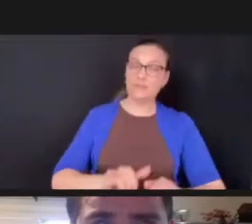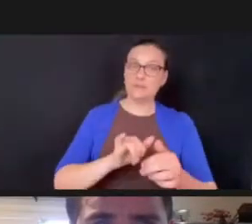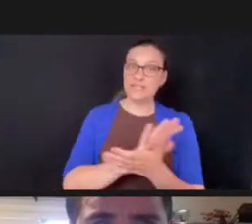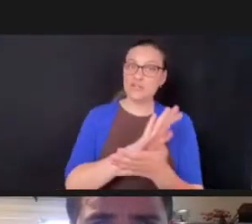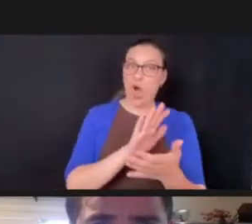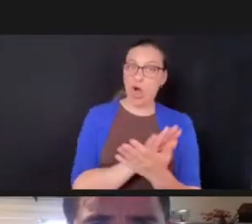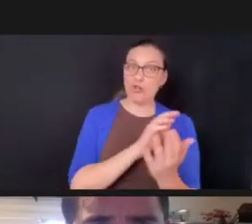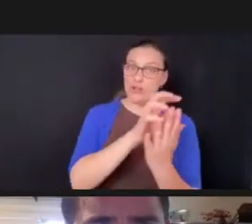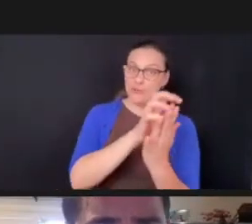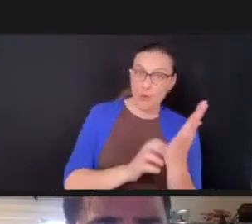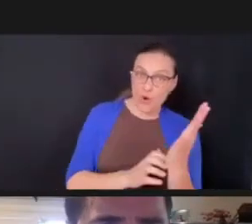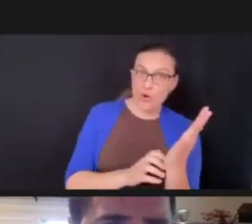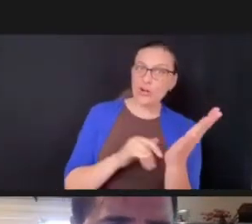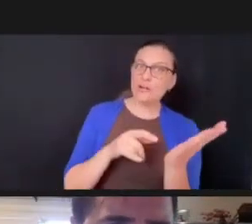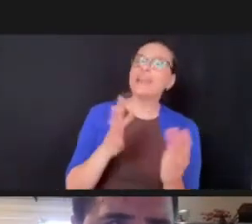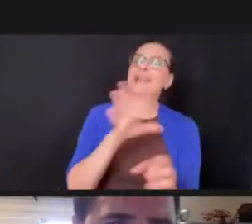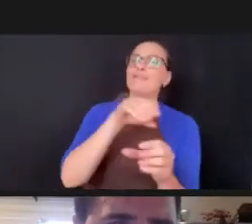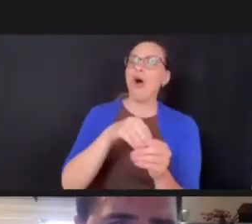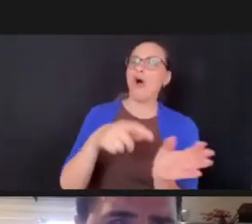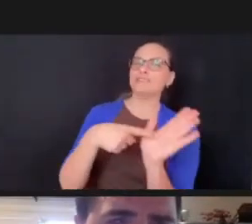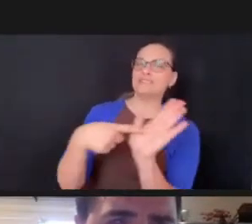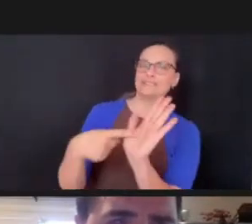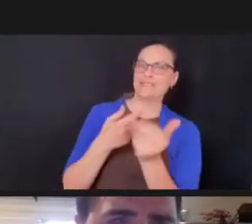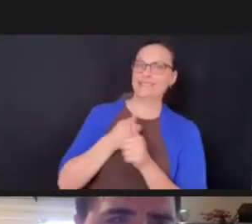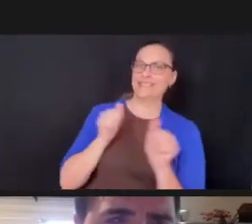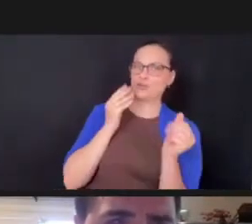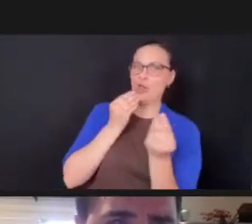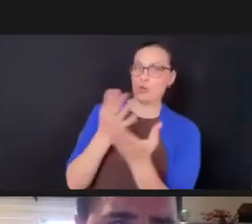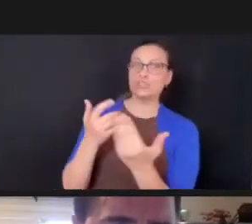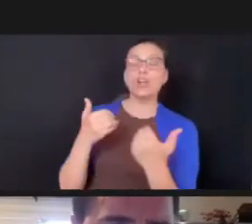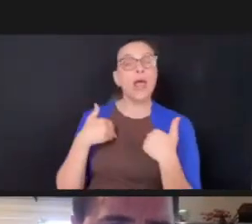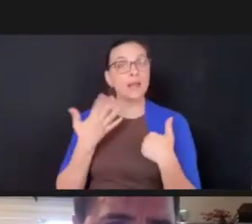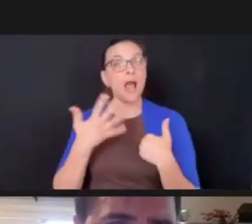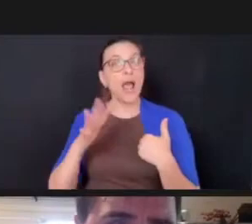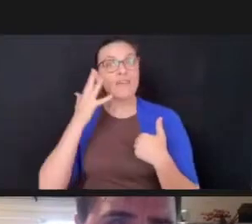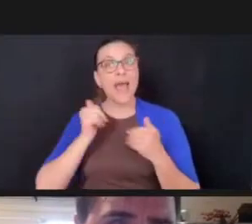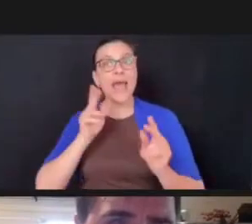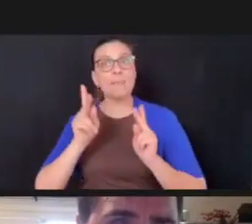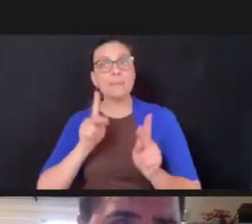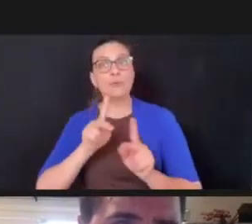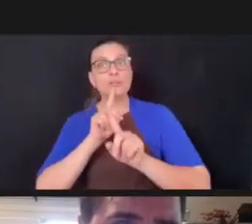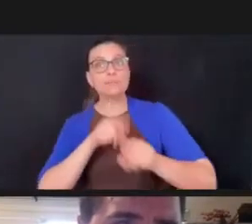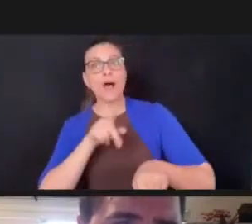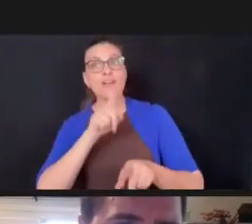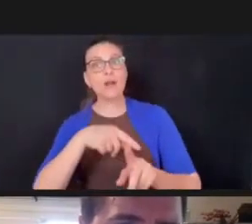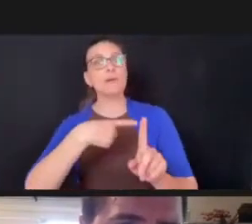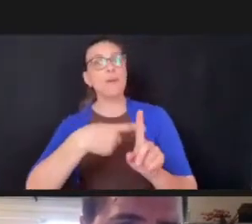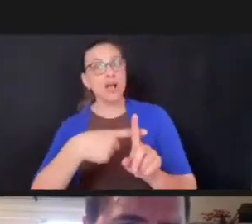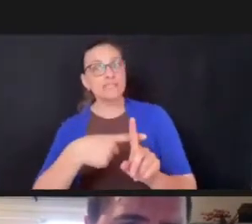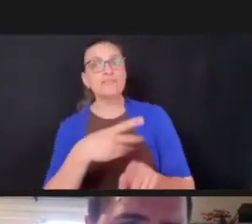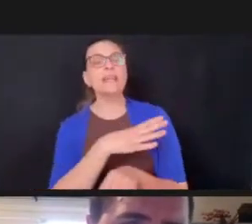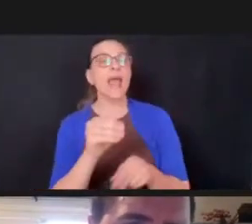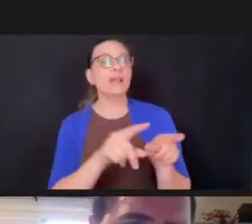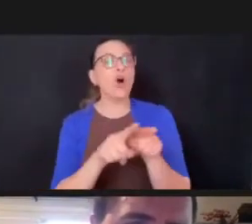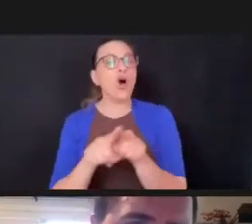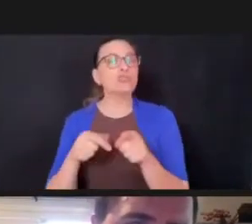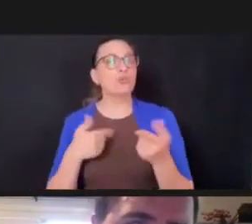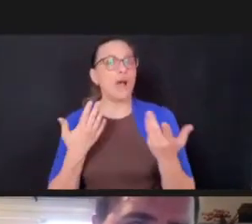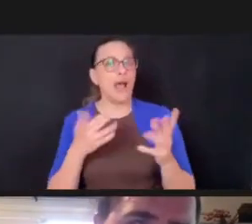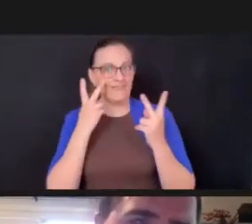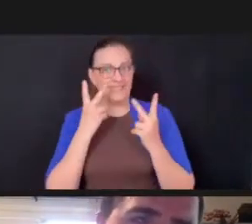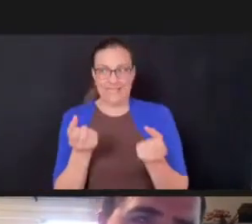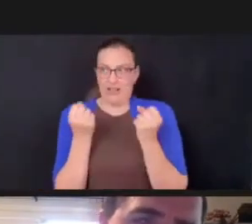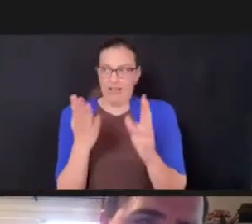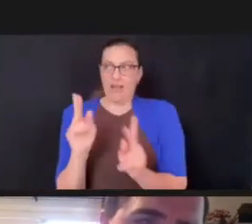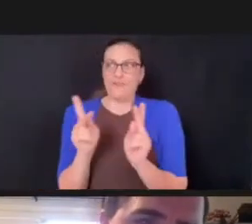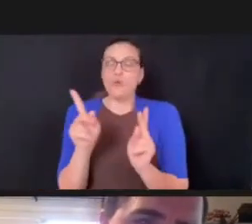of people respond to that very positively. And I've also had a lot of folks where I know they know about the work,